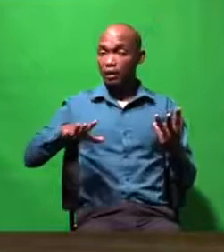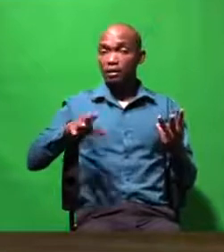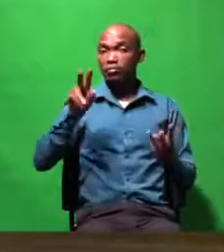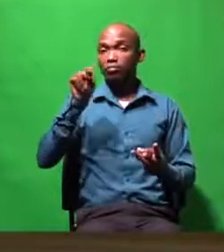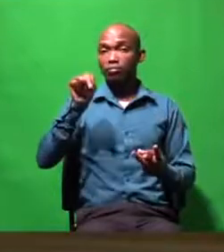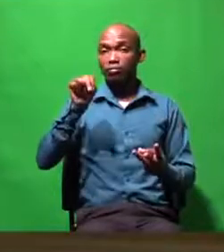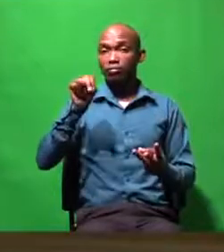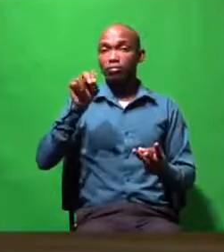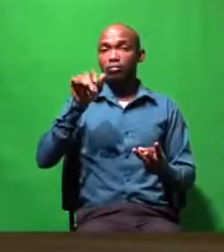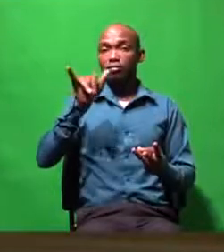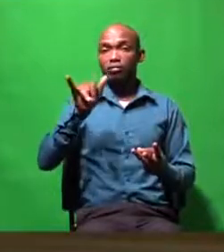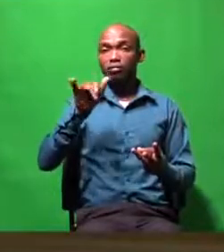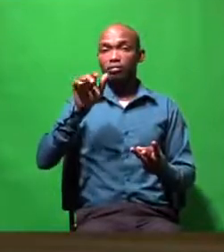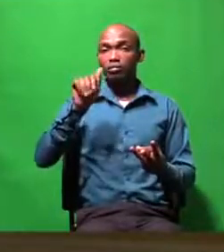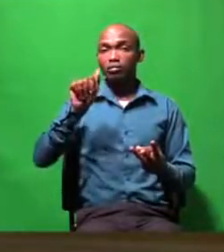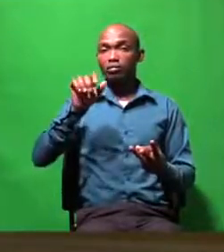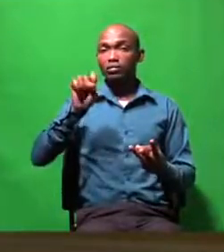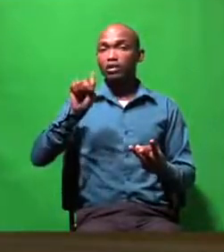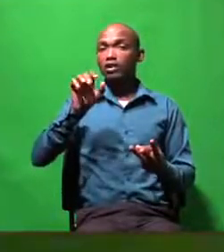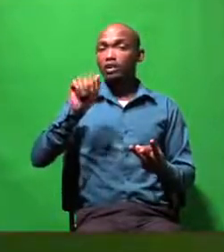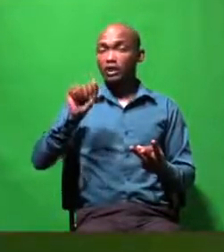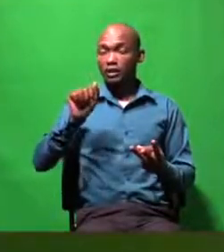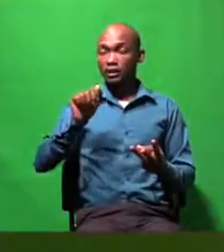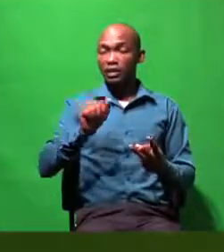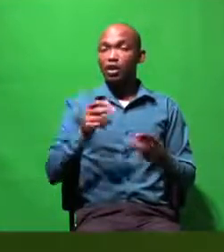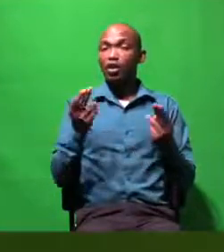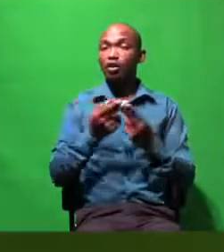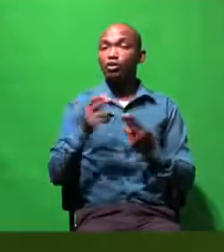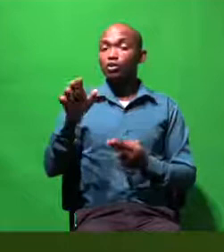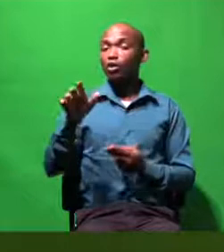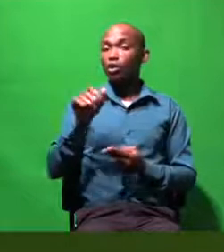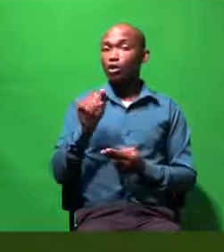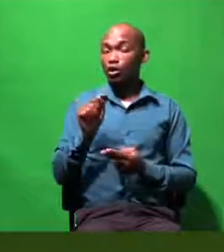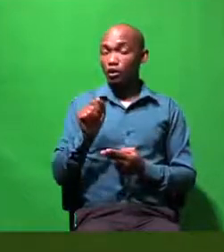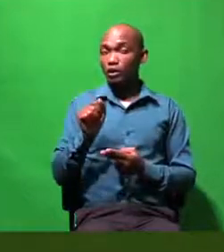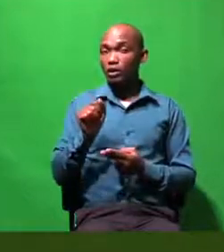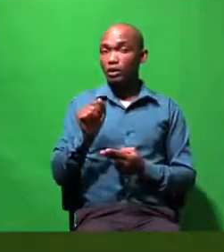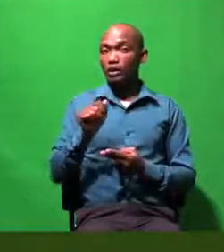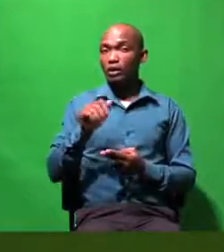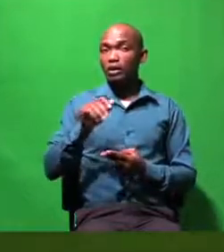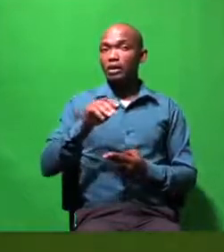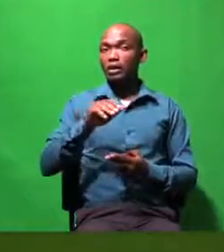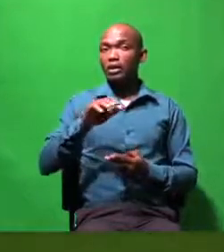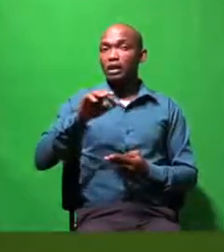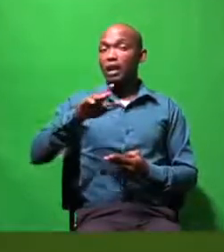Nyasa. My student, this sometimes is called Lake Malawi.